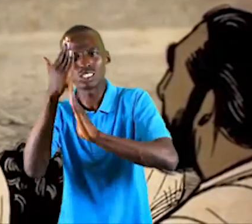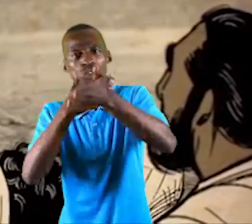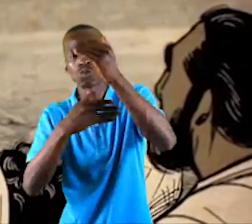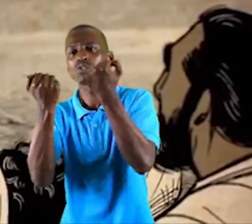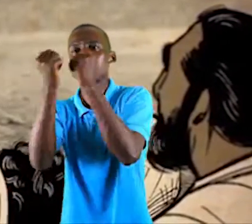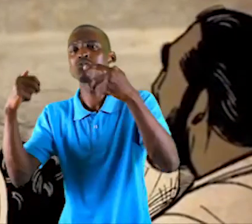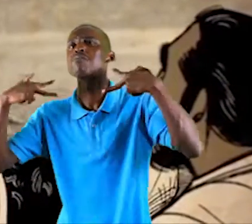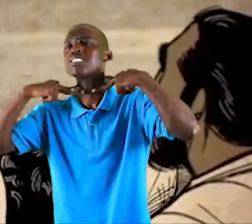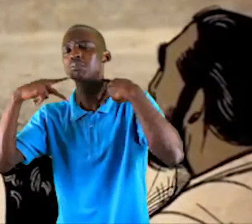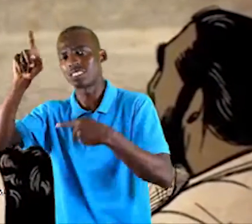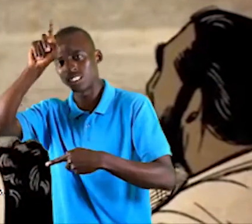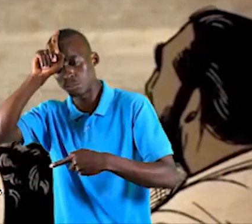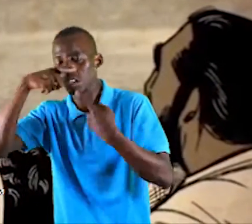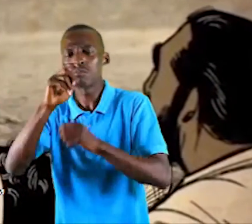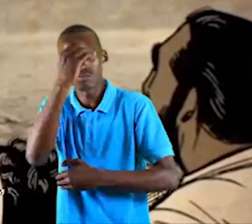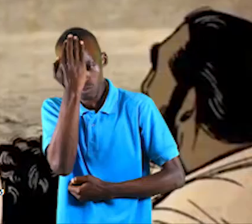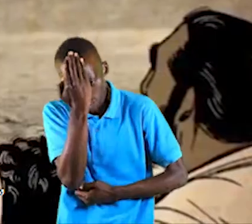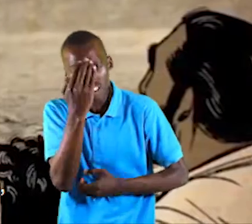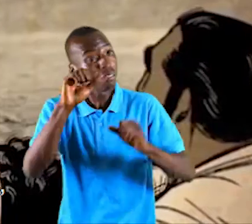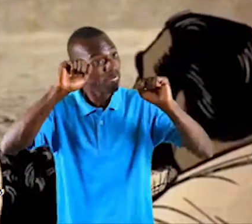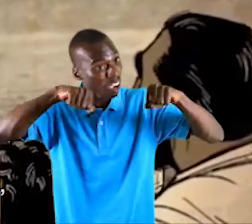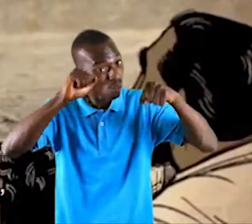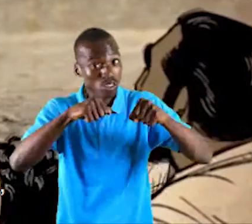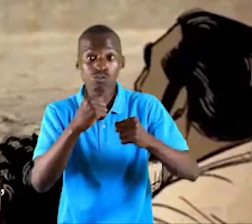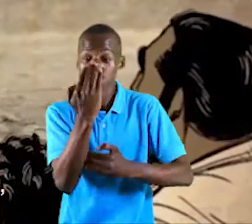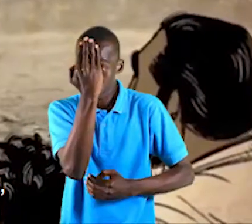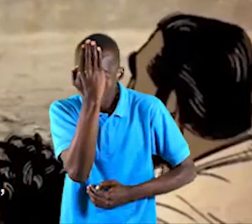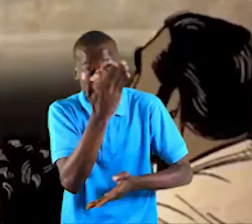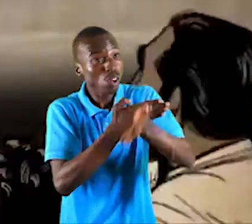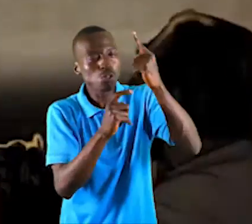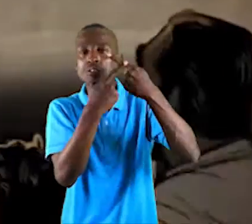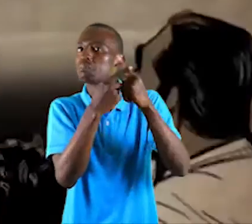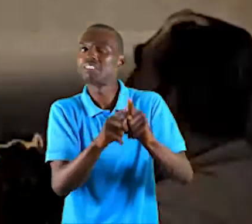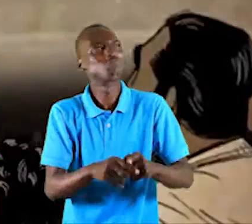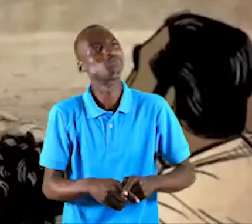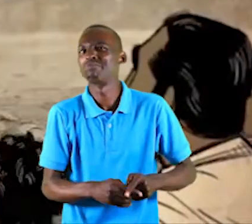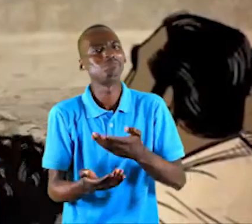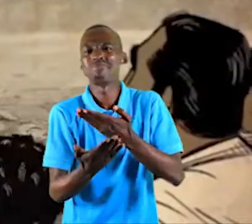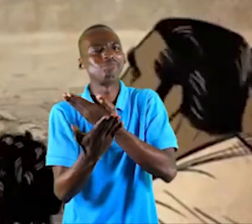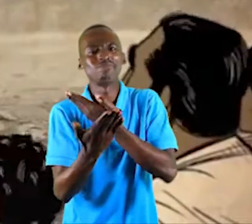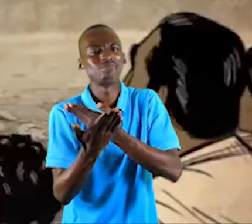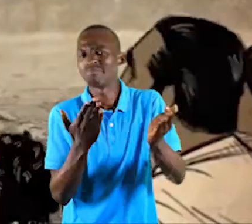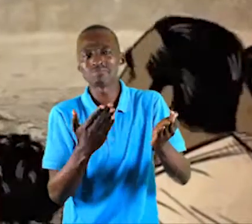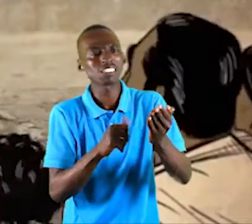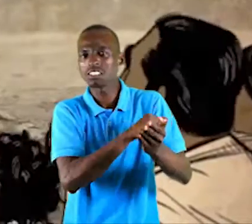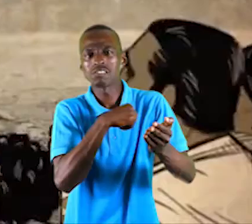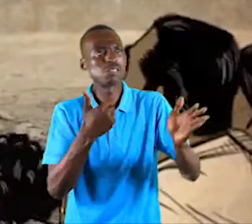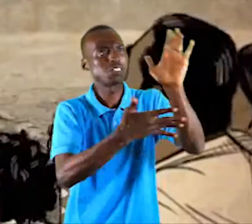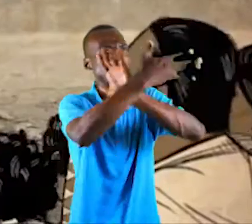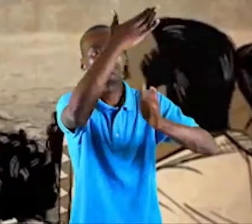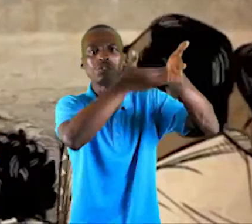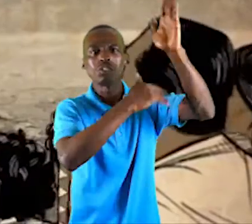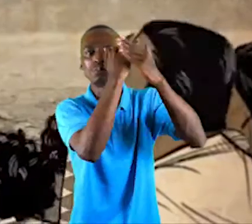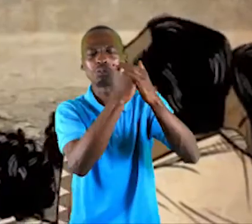power when he rescued them from slavery. And they agree to obey the terms, but then they refuse to go into God's presence because